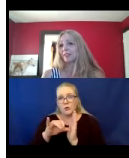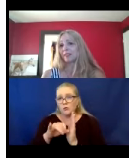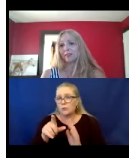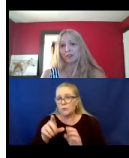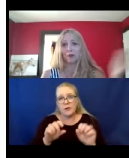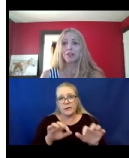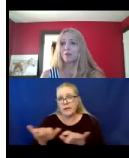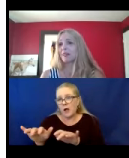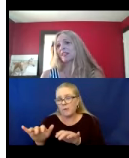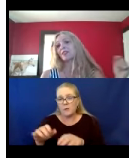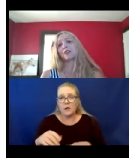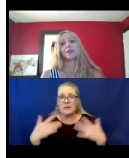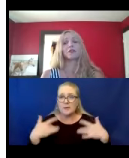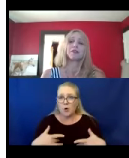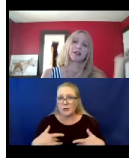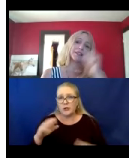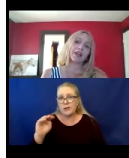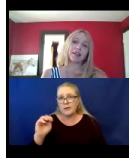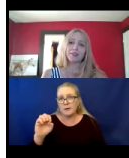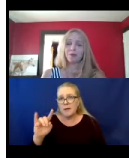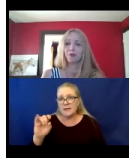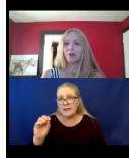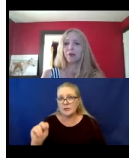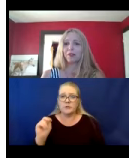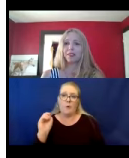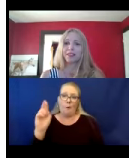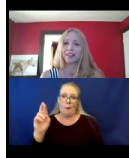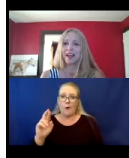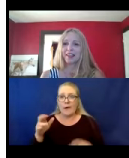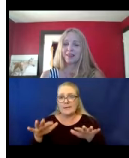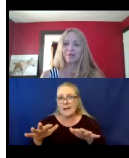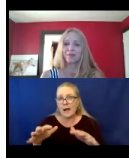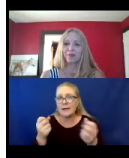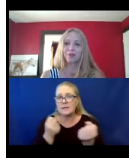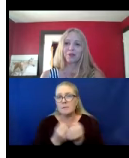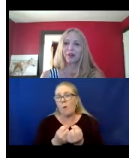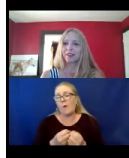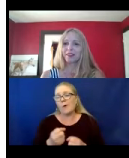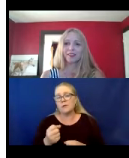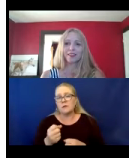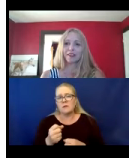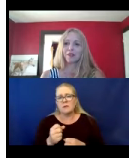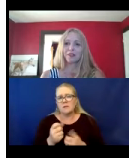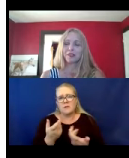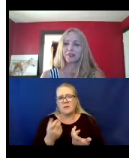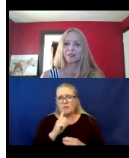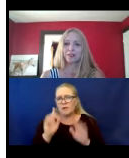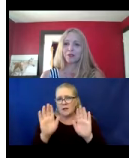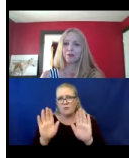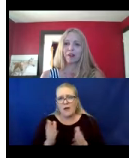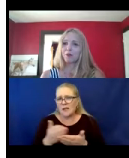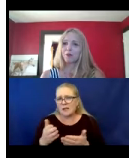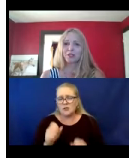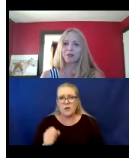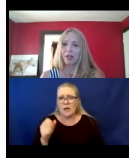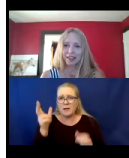in depression meditation or anxiety support or things like that. Those are great things that you can just listen to